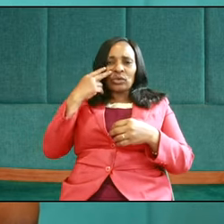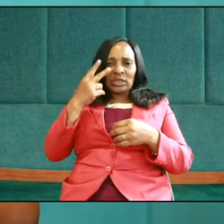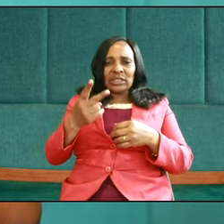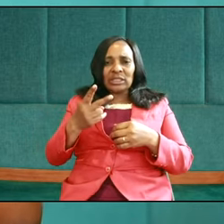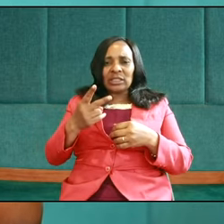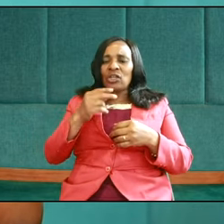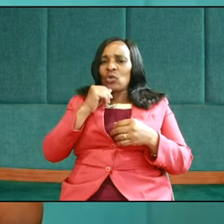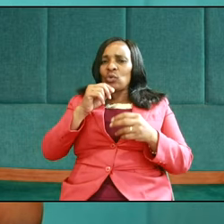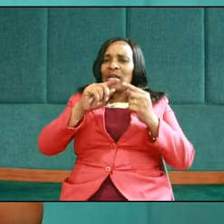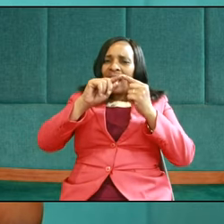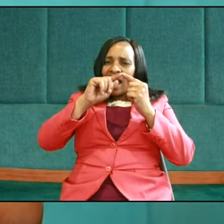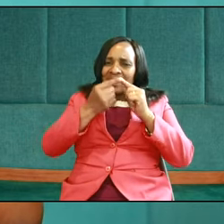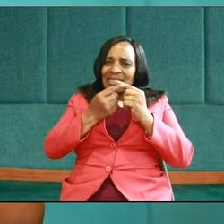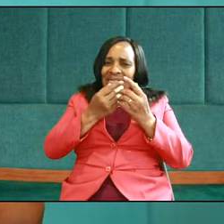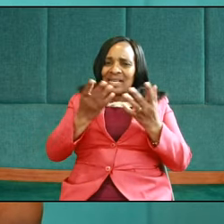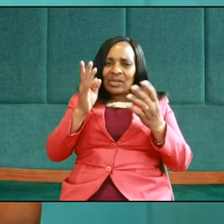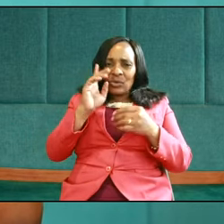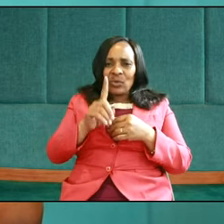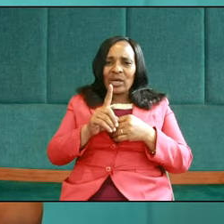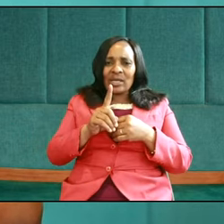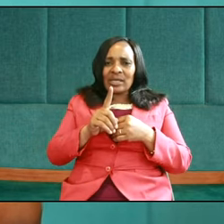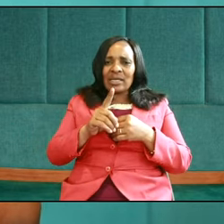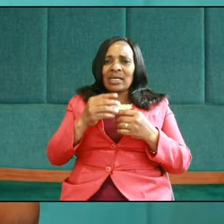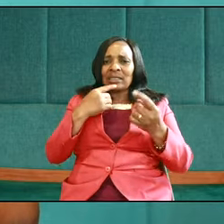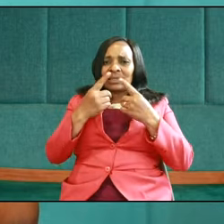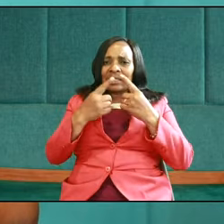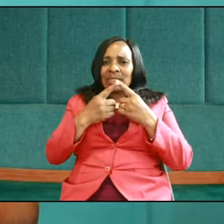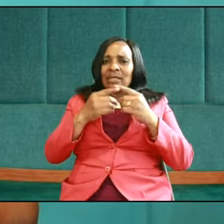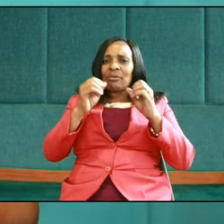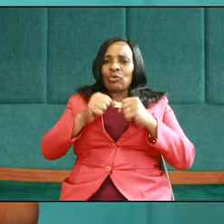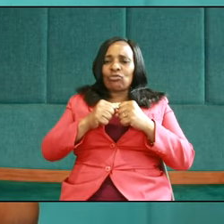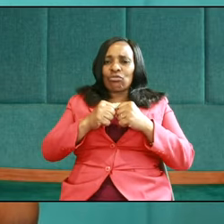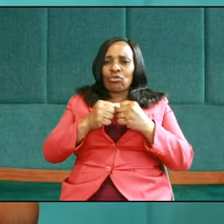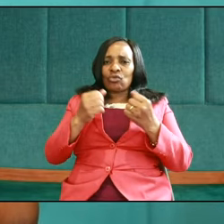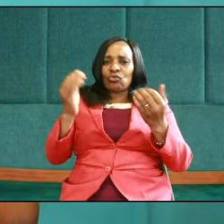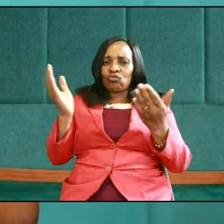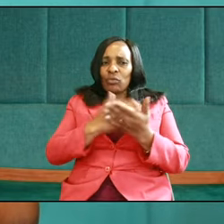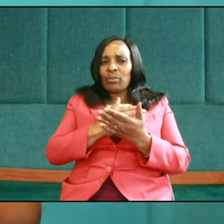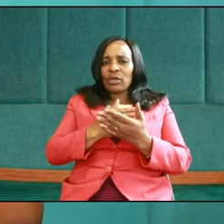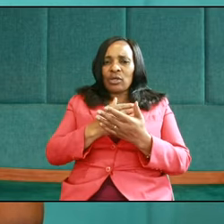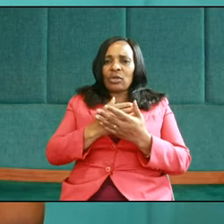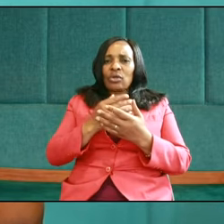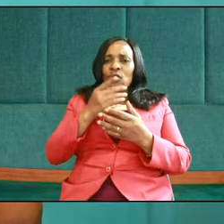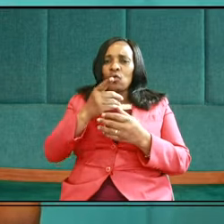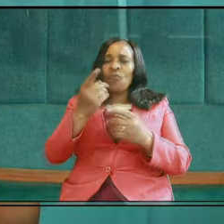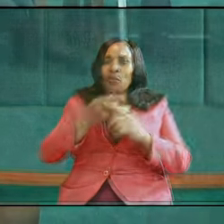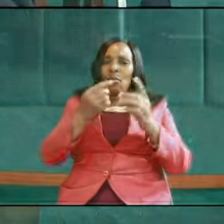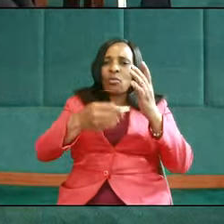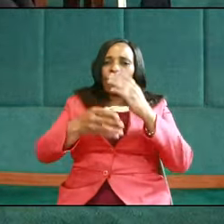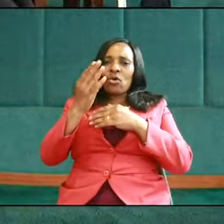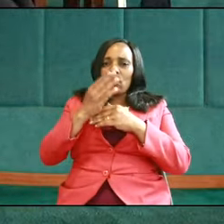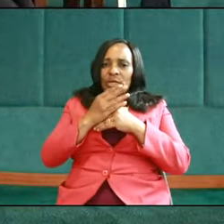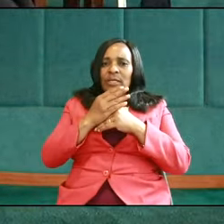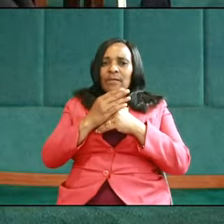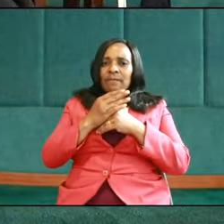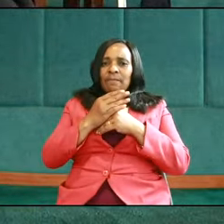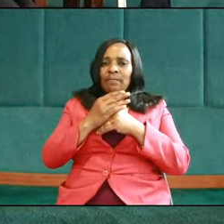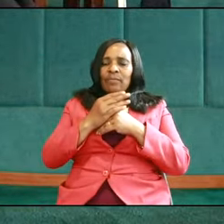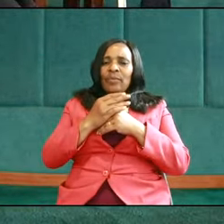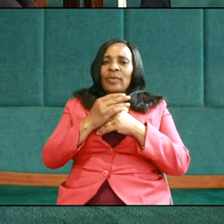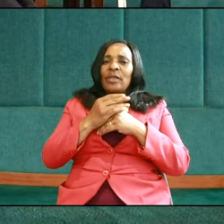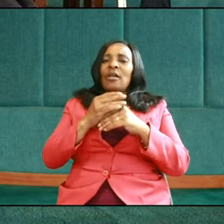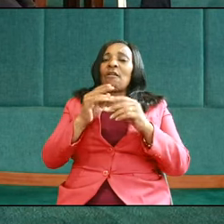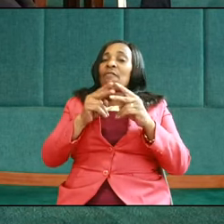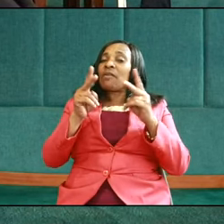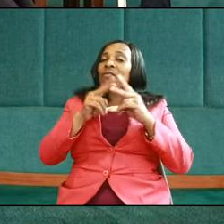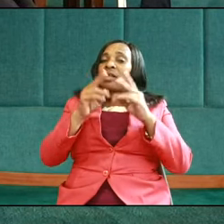not hurting anyone, as has been said, it can be pulling you away from God. Amen. Yeah, and it's really